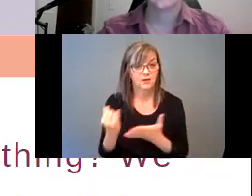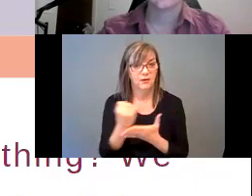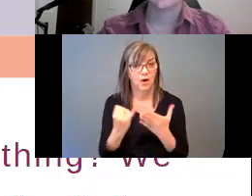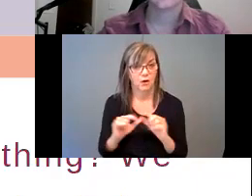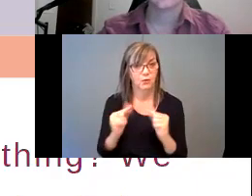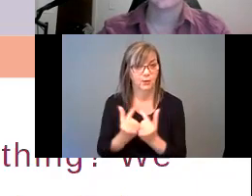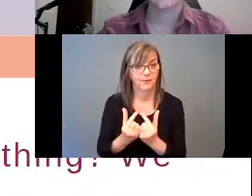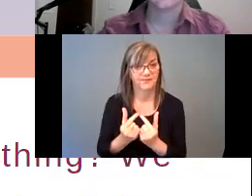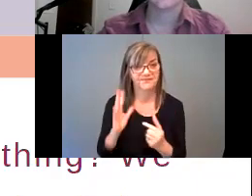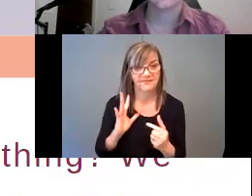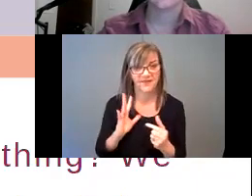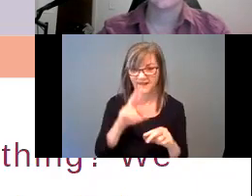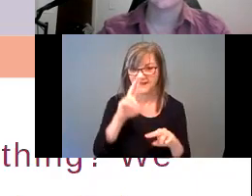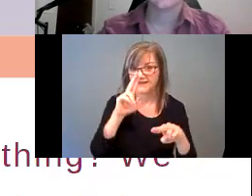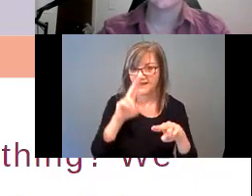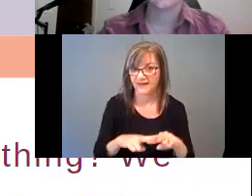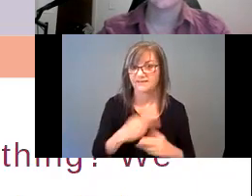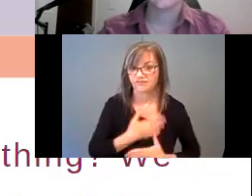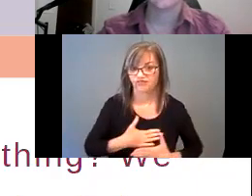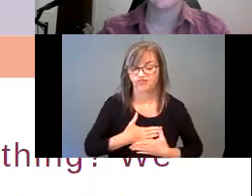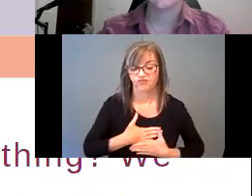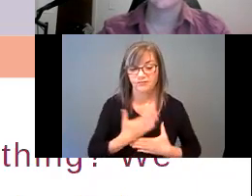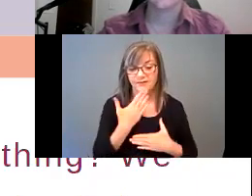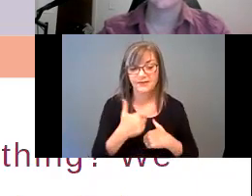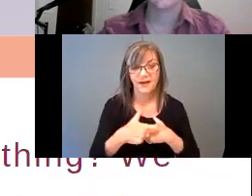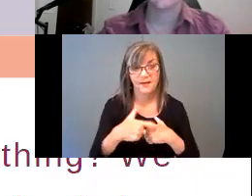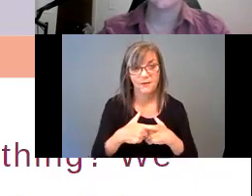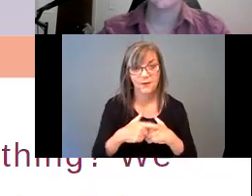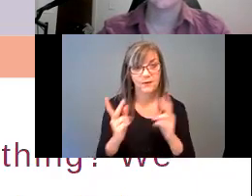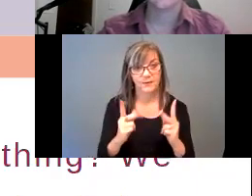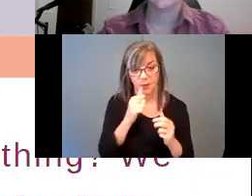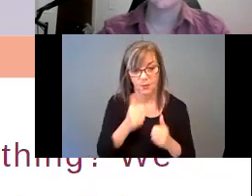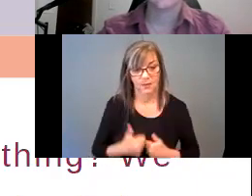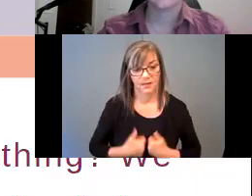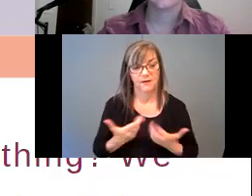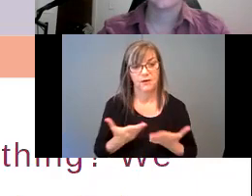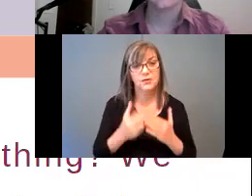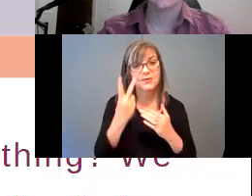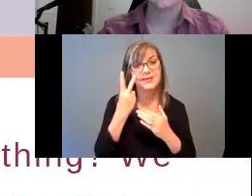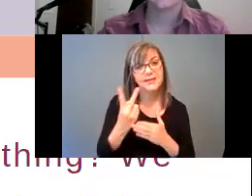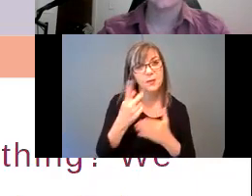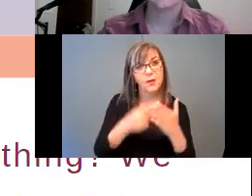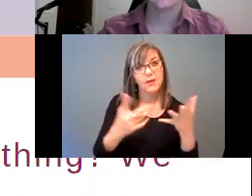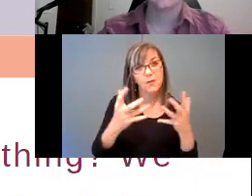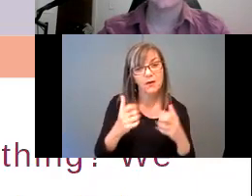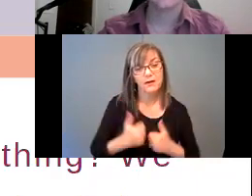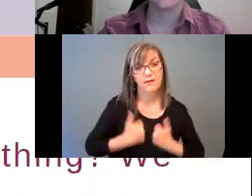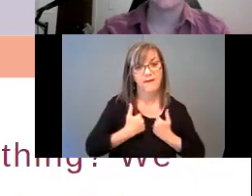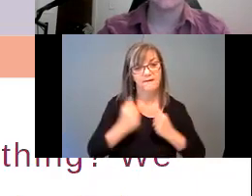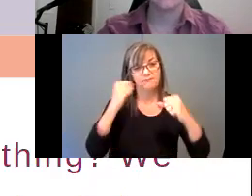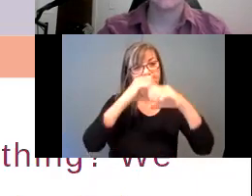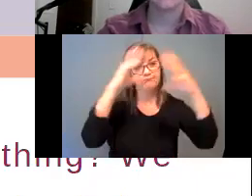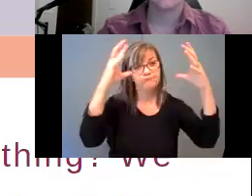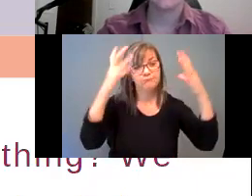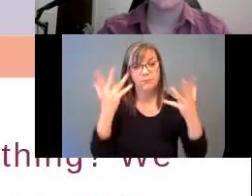a really fun, enjoyable time for our residents to be able to visualize what they want in their lives, and being able